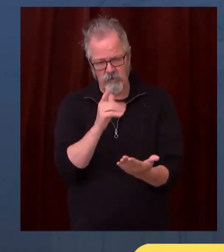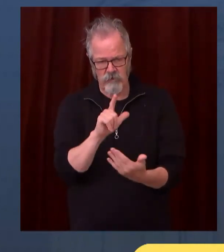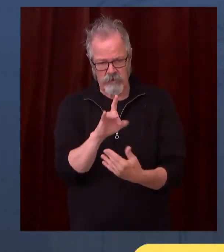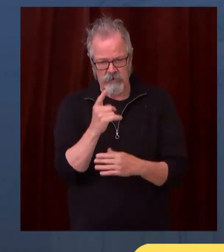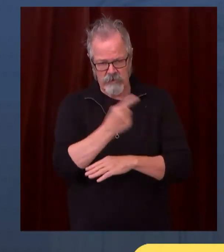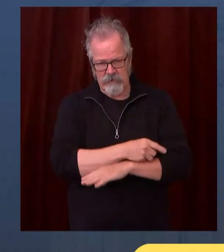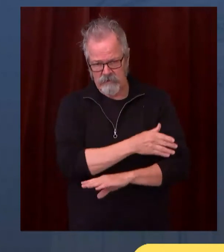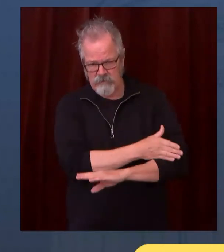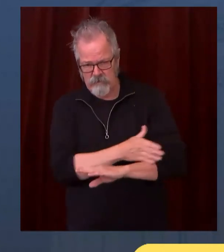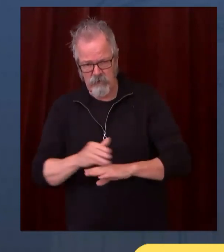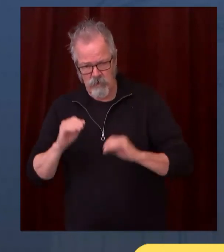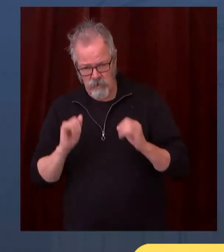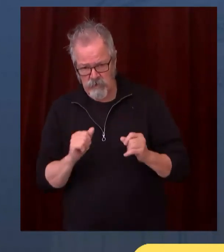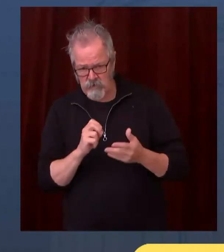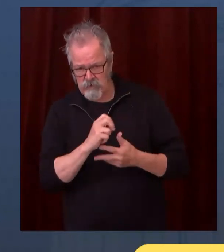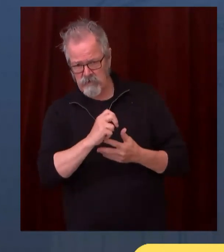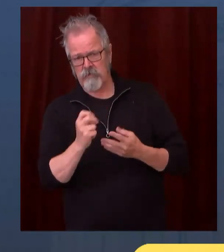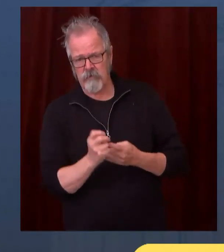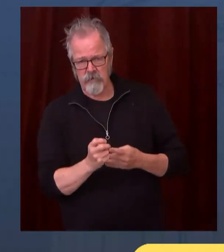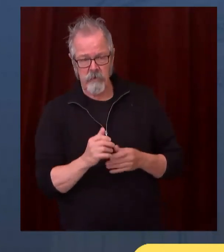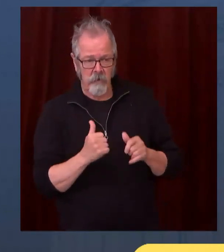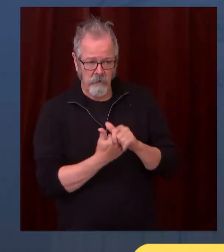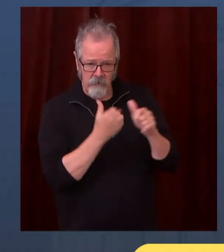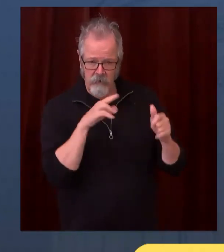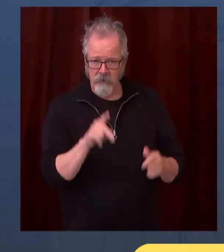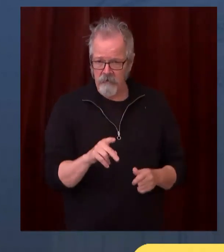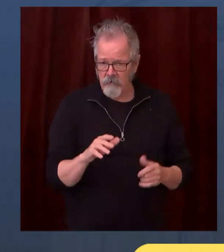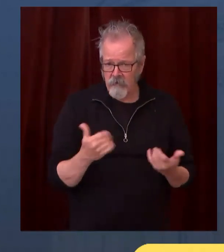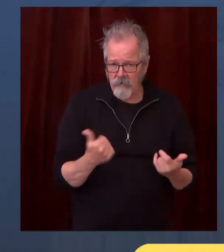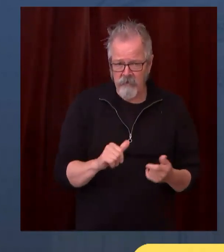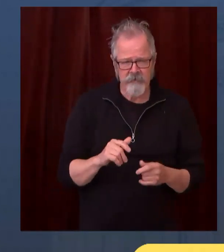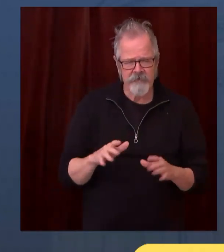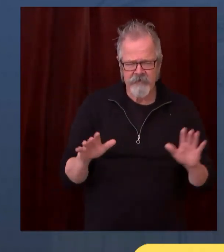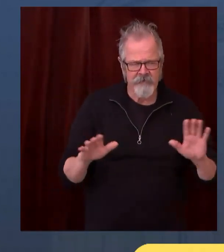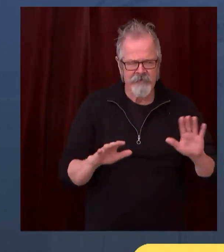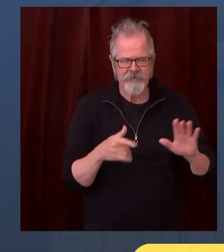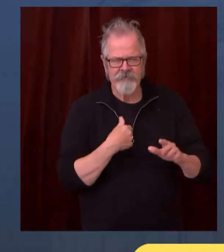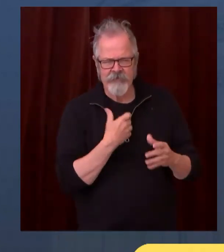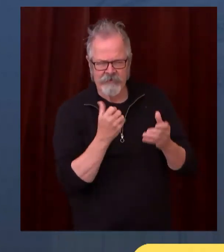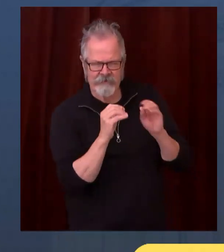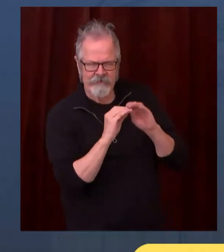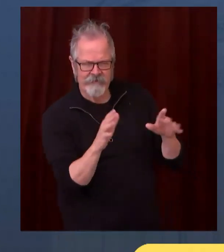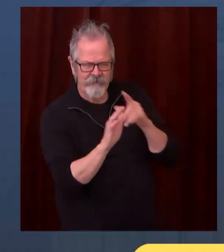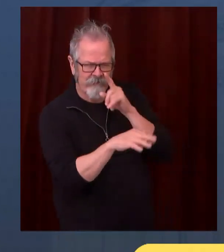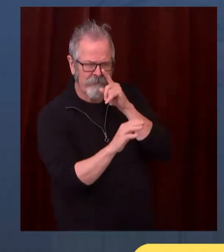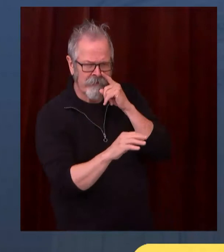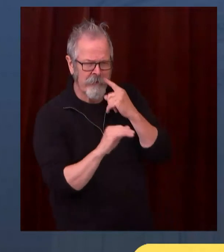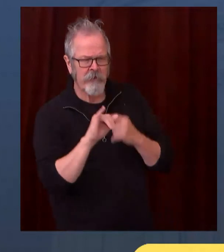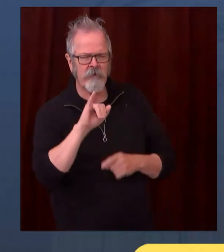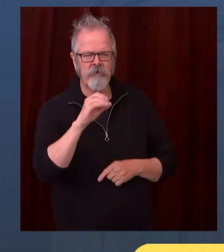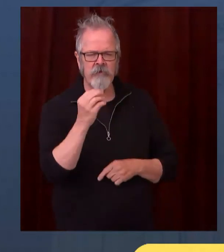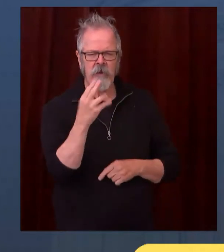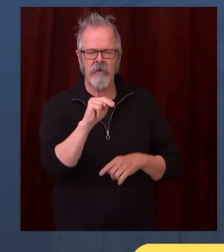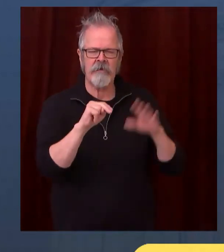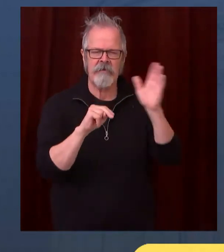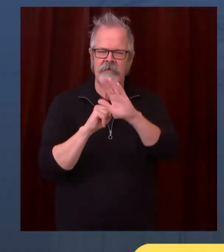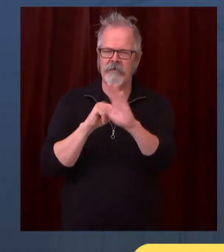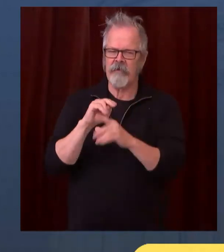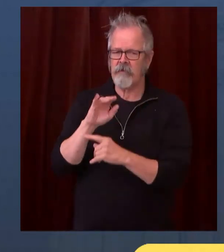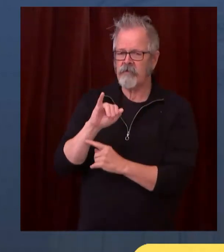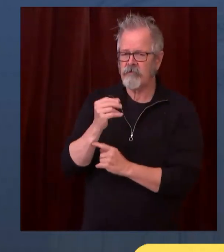I also think, just to confirm if I heard right, it's also Wednesday, I think, August 12th, that this would start. Is that right,